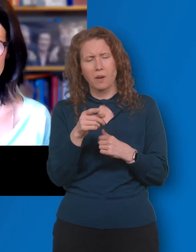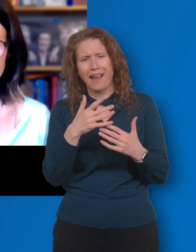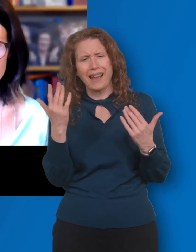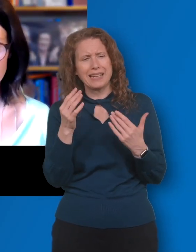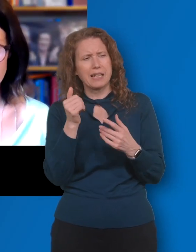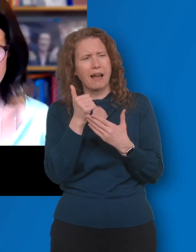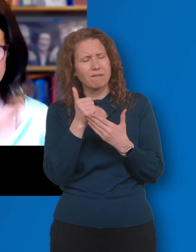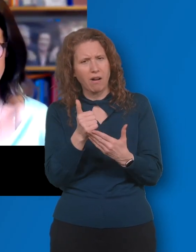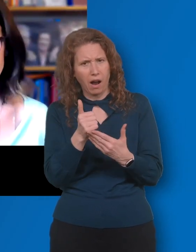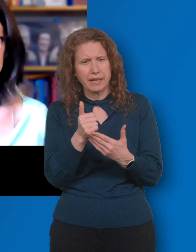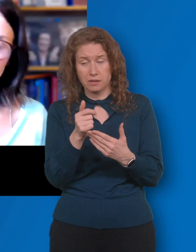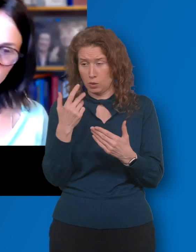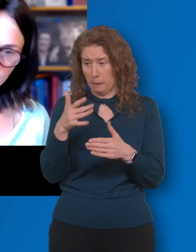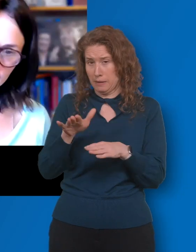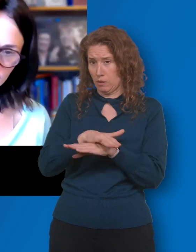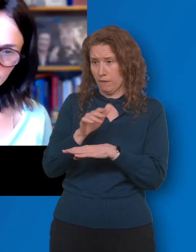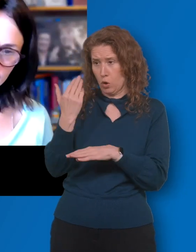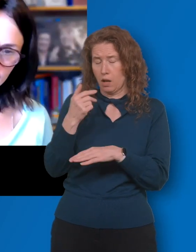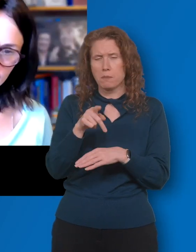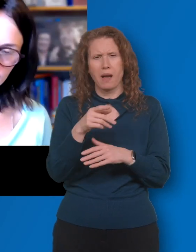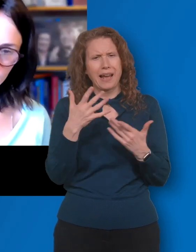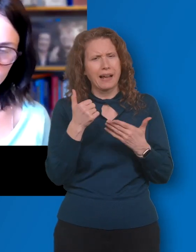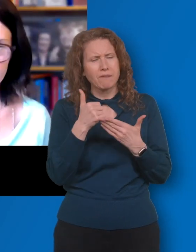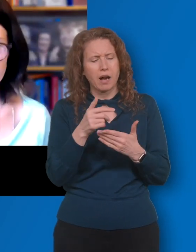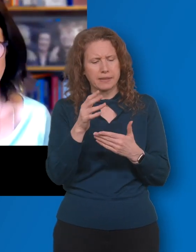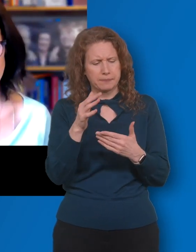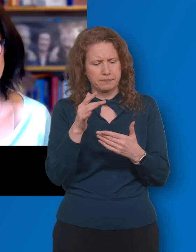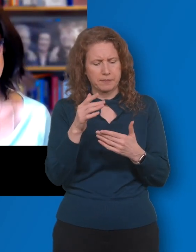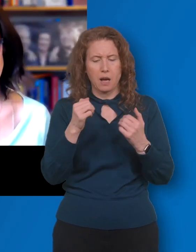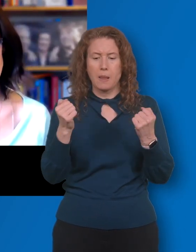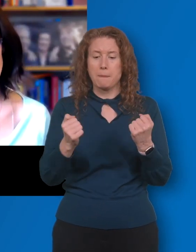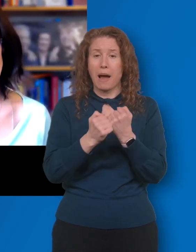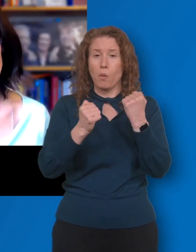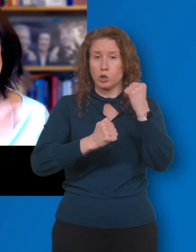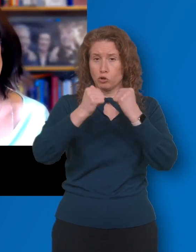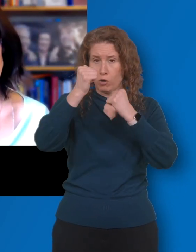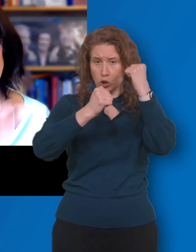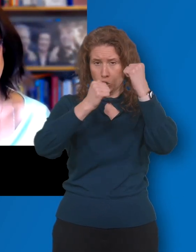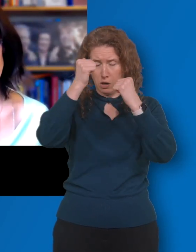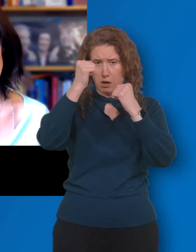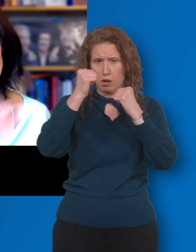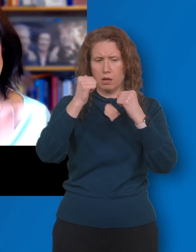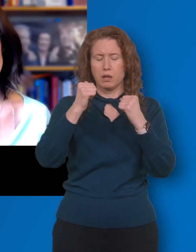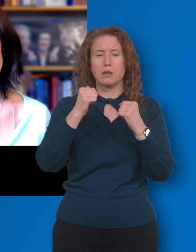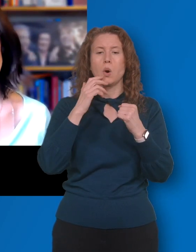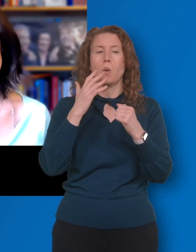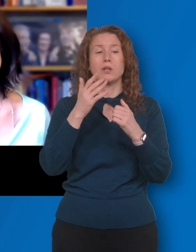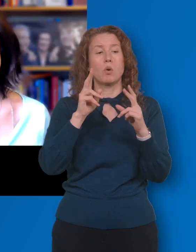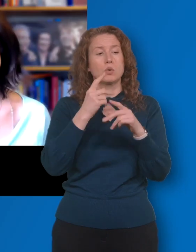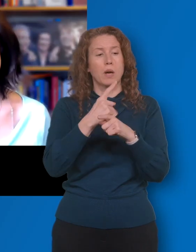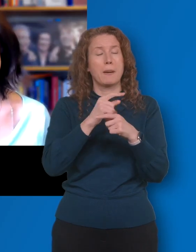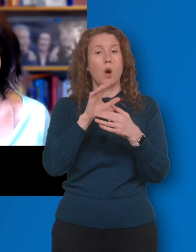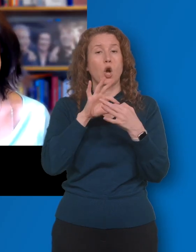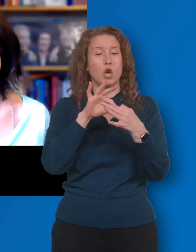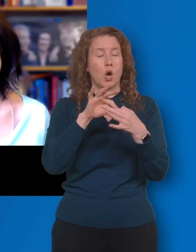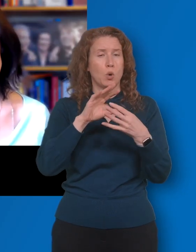something you did actually touch on, about leveling power structures in the act of doing co-production. What can you do to